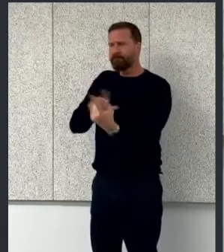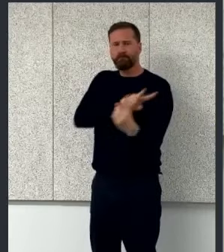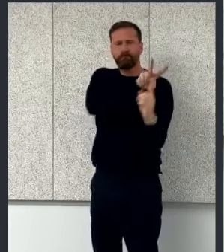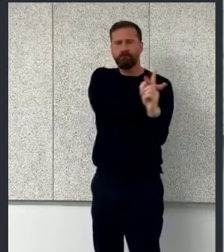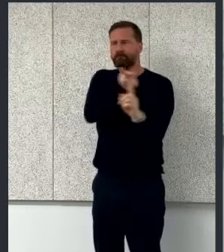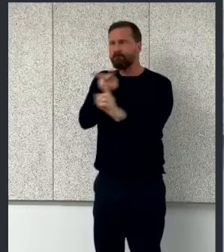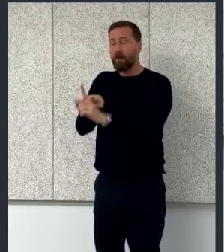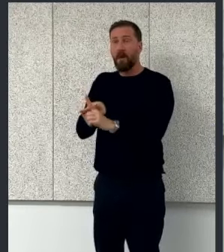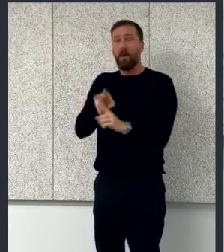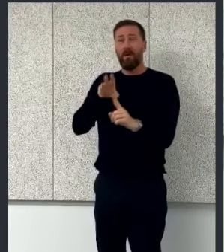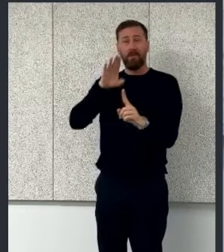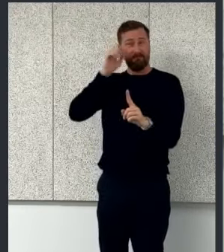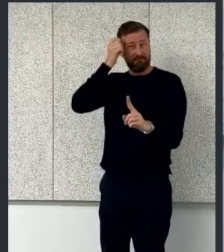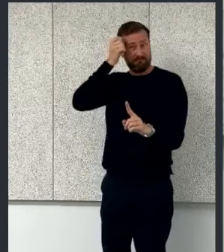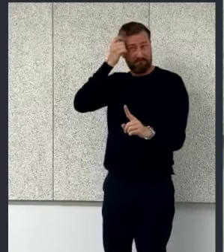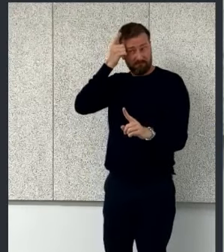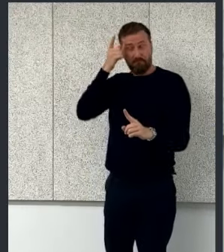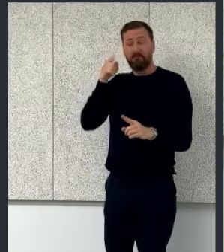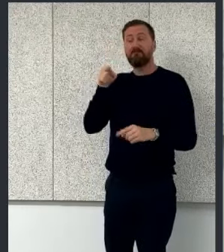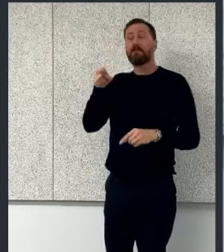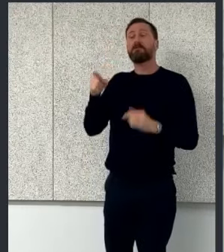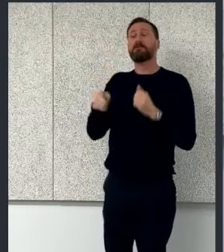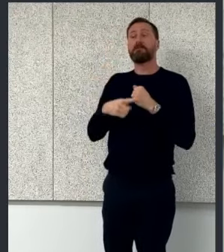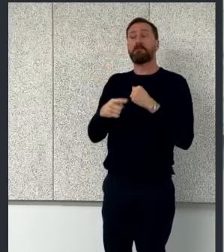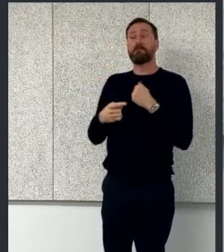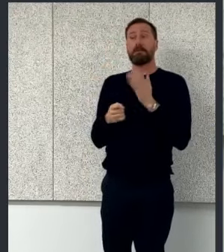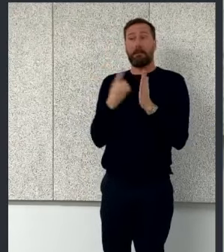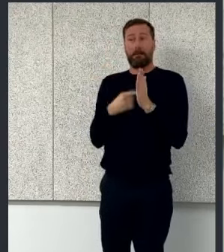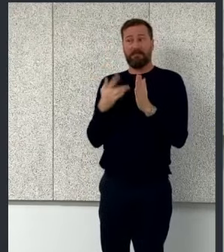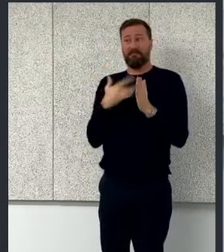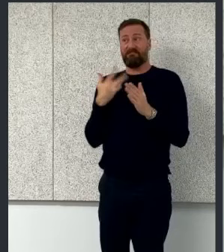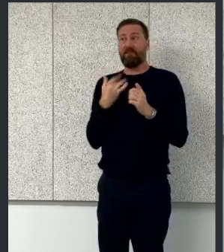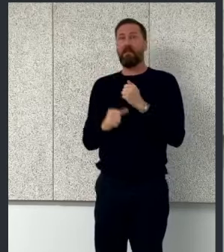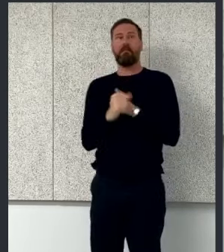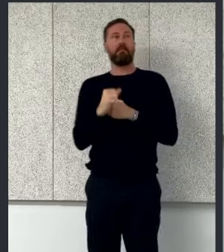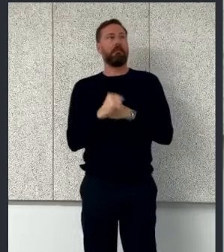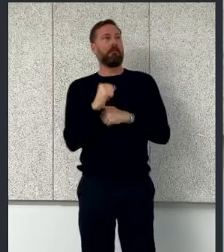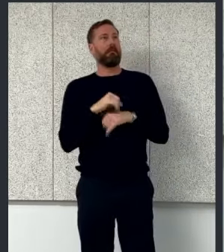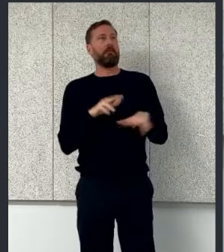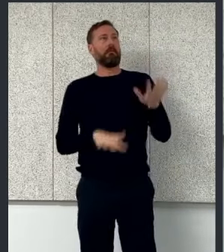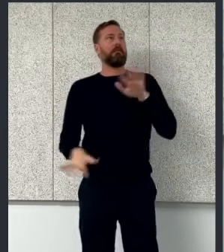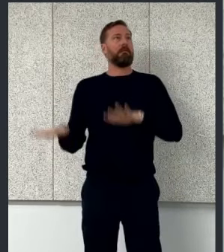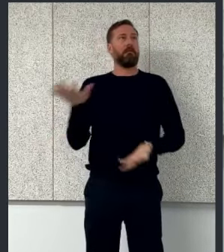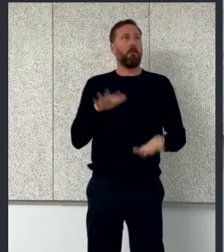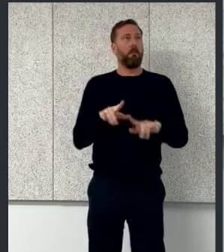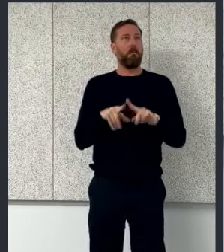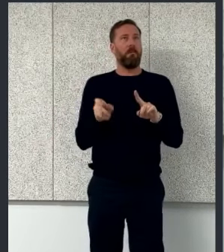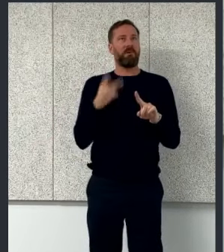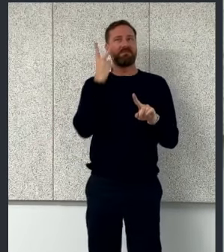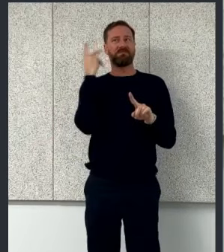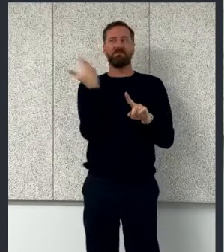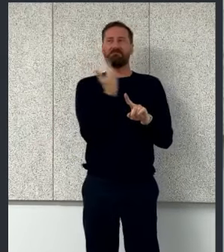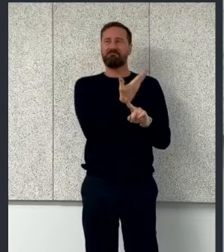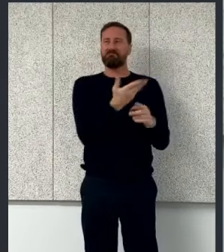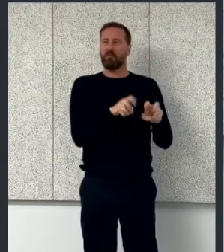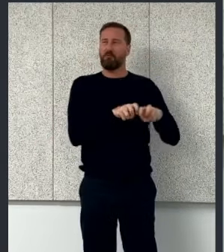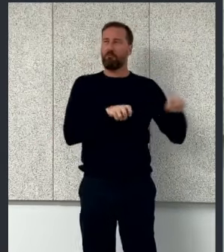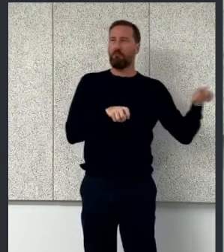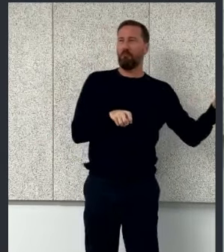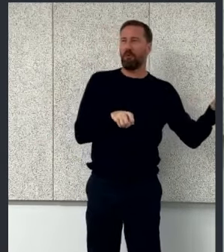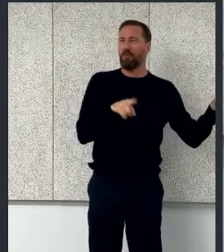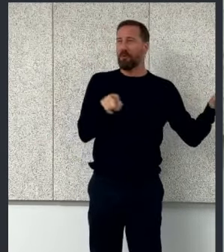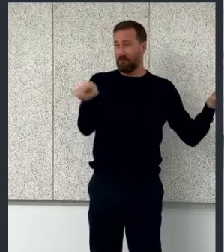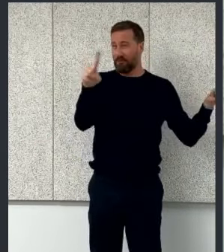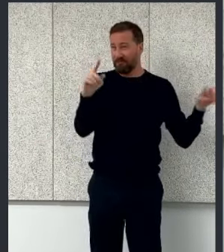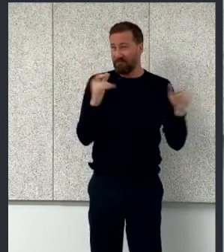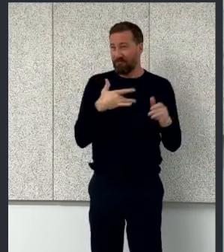it is intimidating. And so a group like this, hopefully, you know, can make you feel more